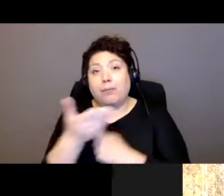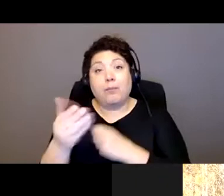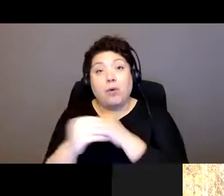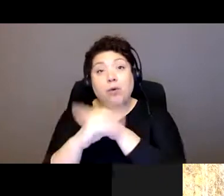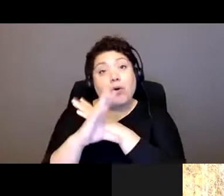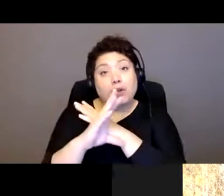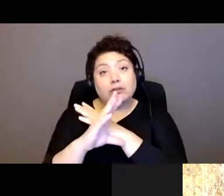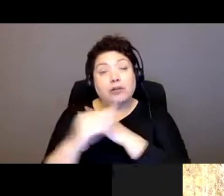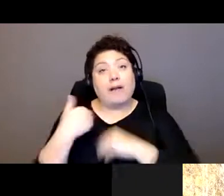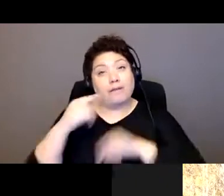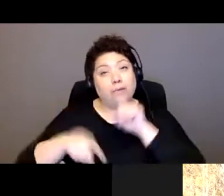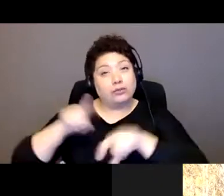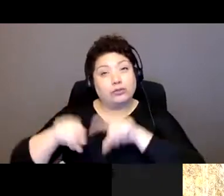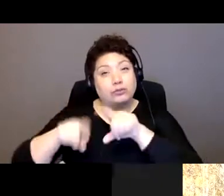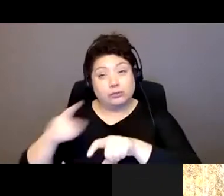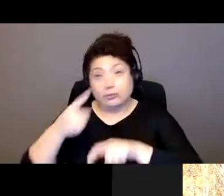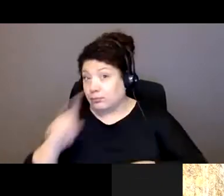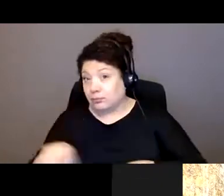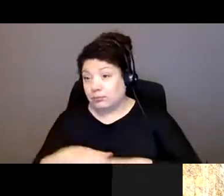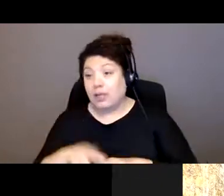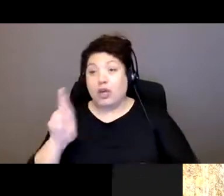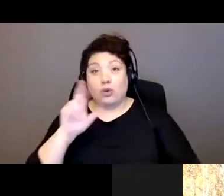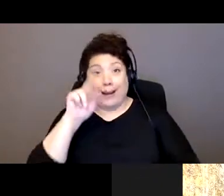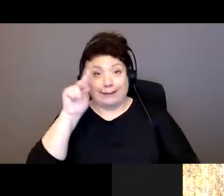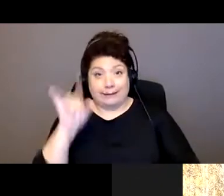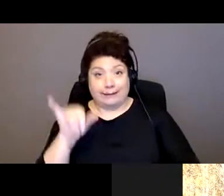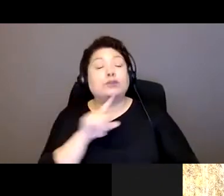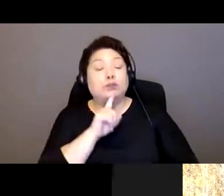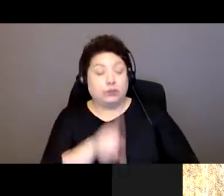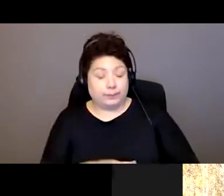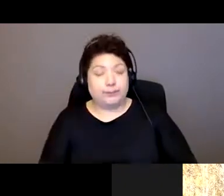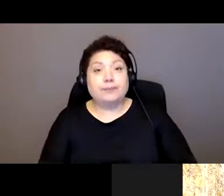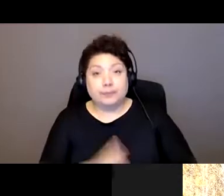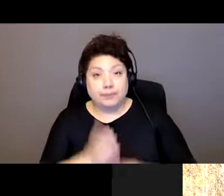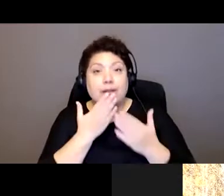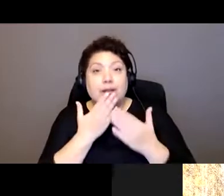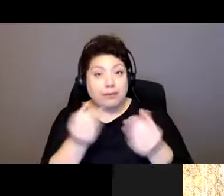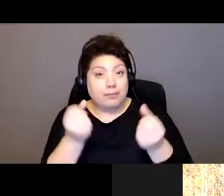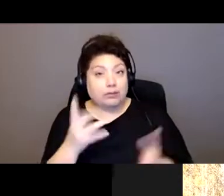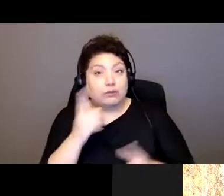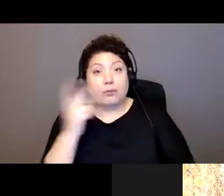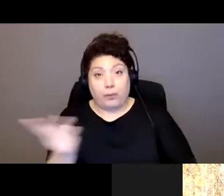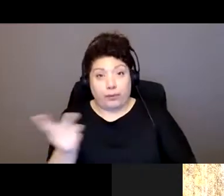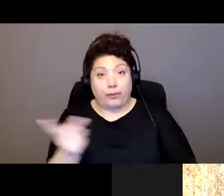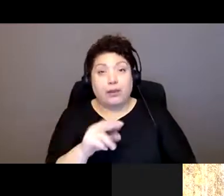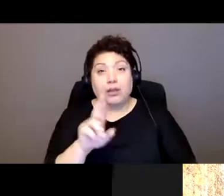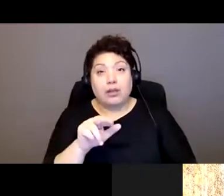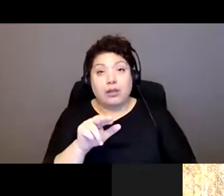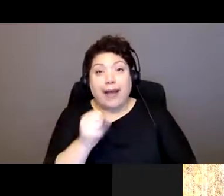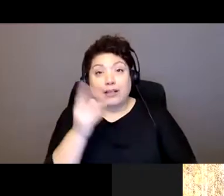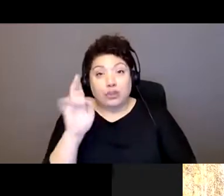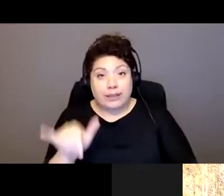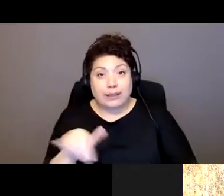for Mani and Ashley? Absolutely. Thank you so much to both Ashley and Mani and